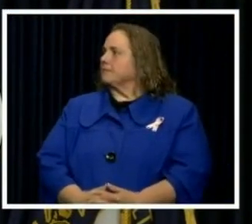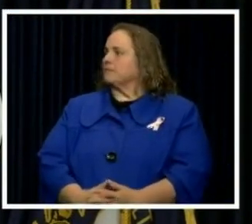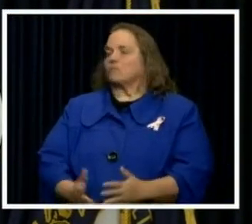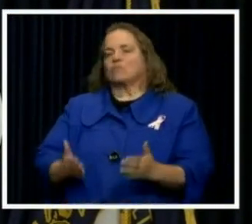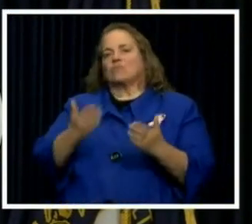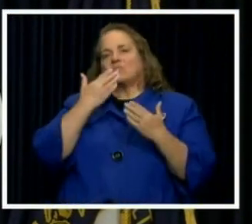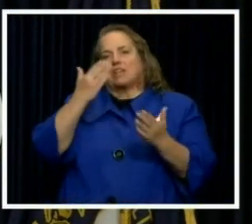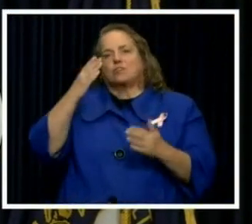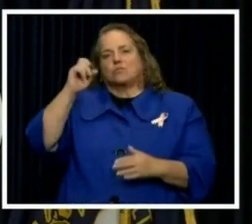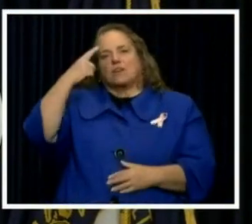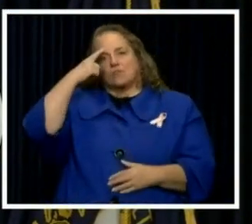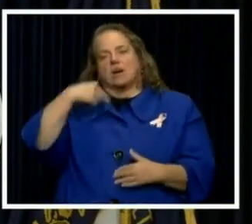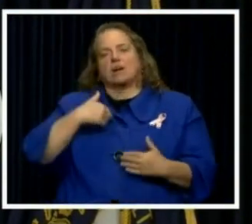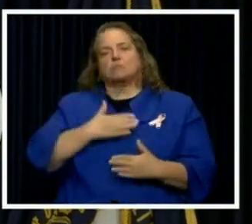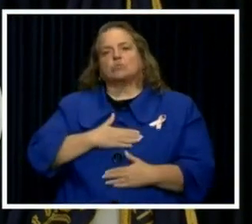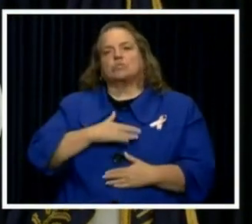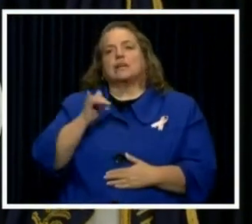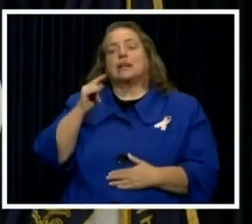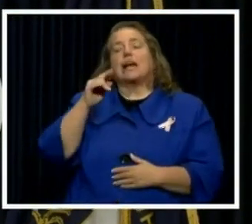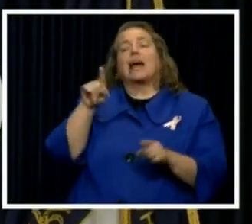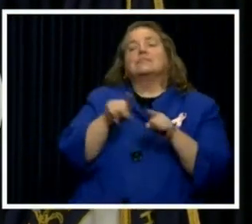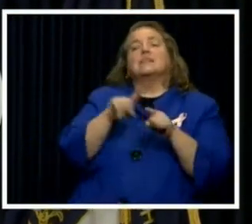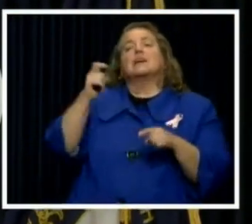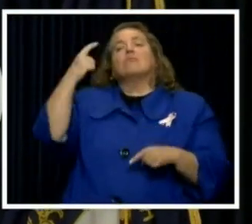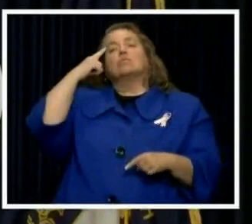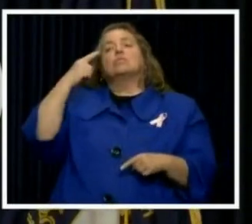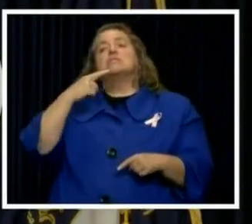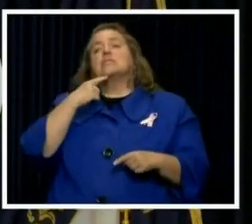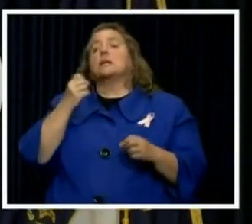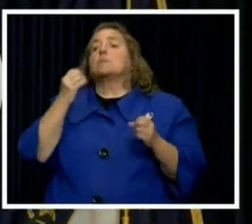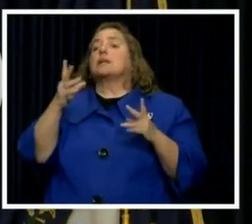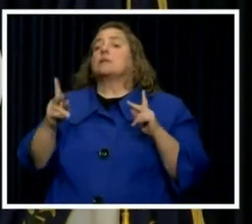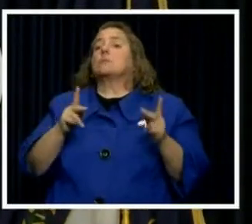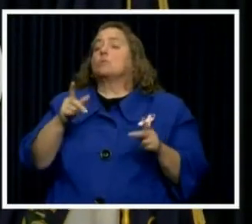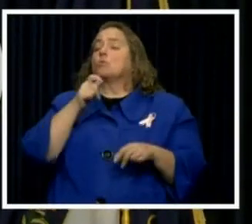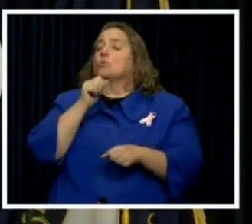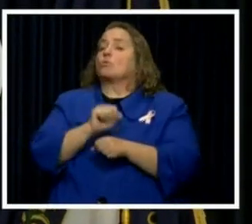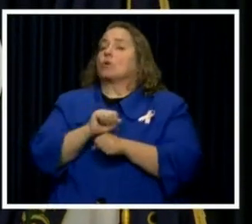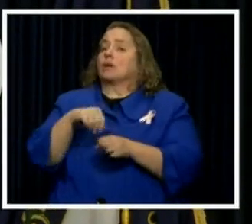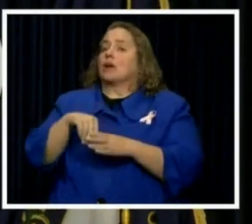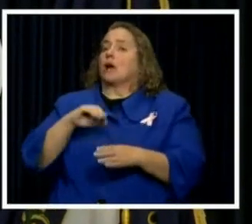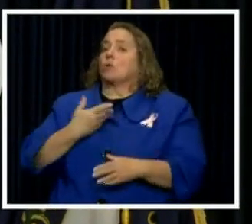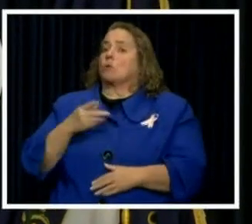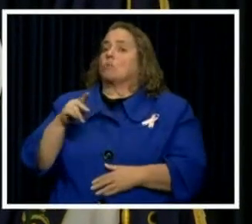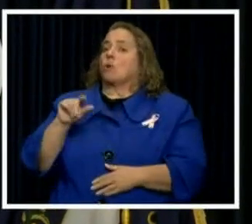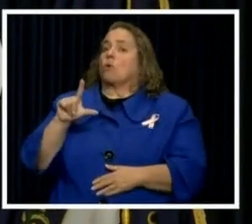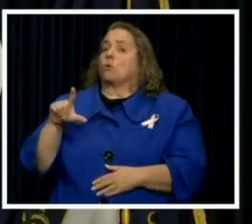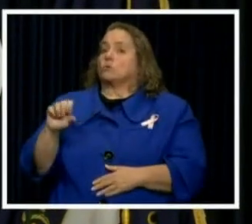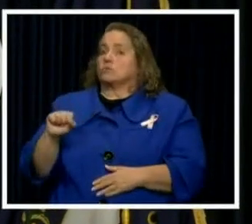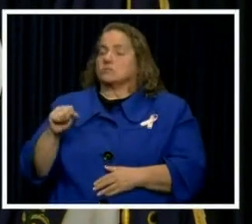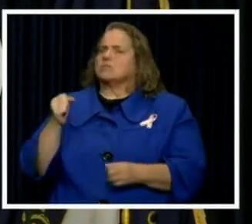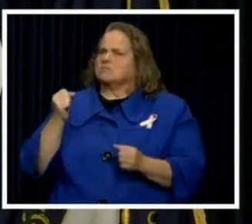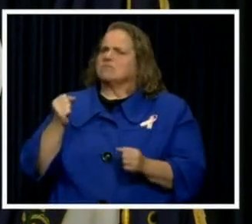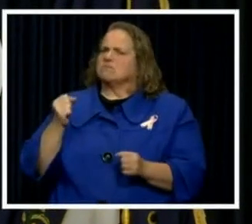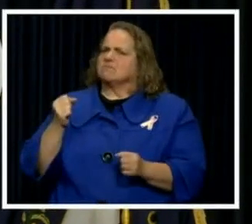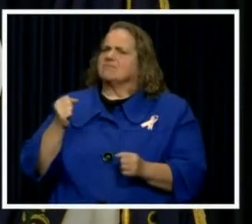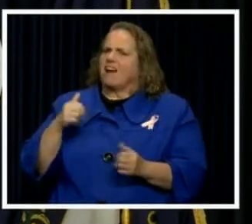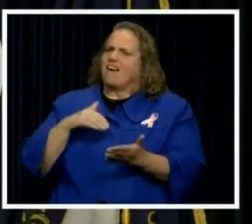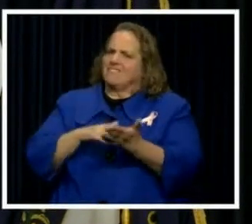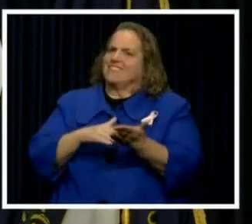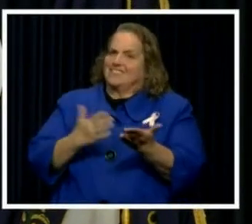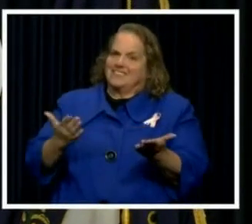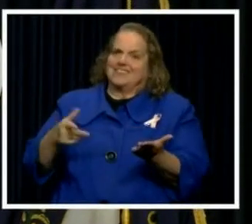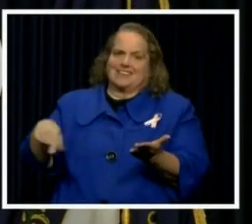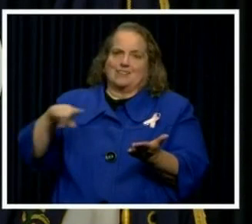Thank you, Governor. I appreciate it. As the Governor said, a lot of the folks who work in our polls, these are very much folks who are in